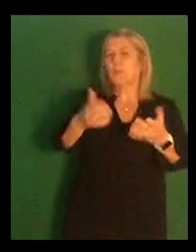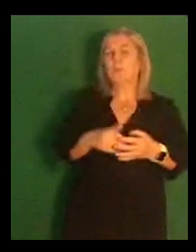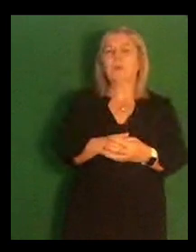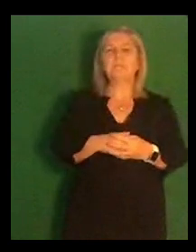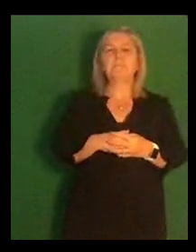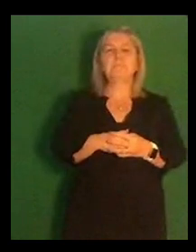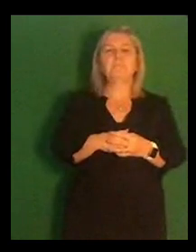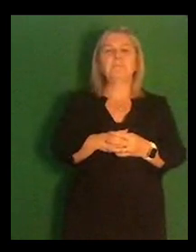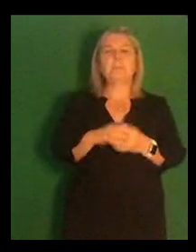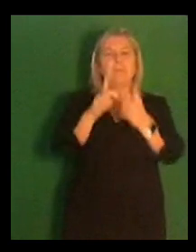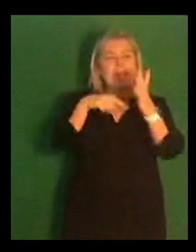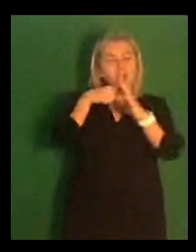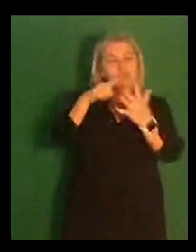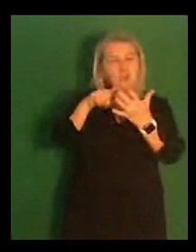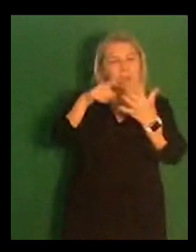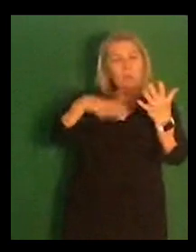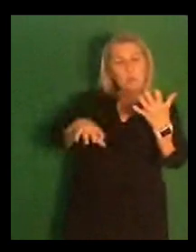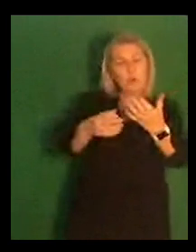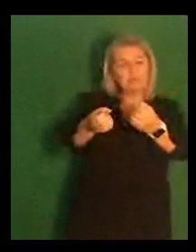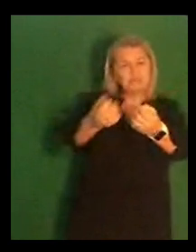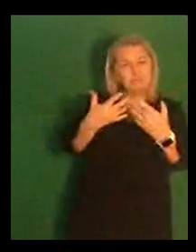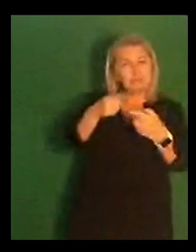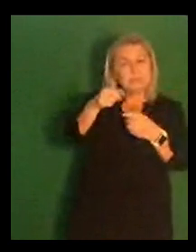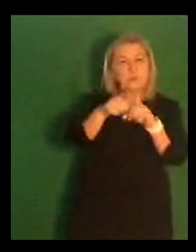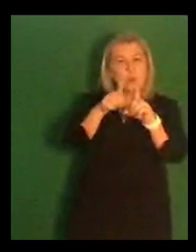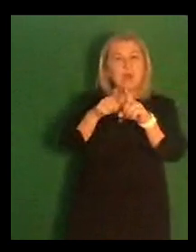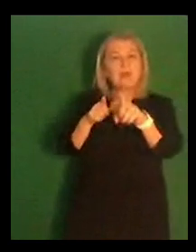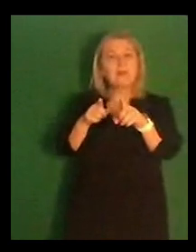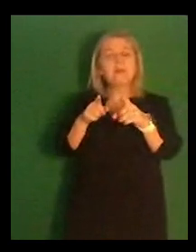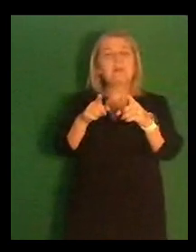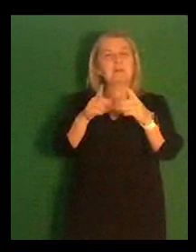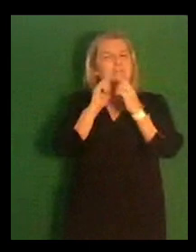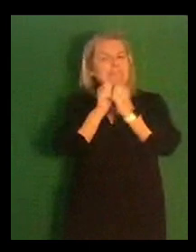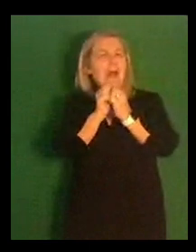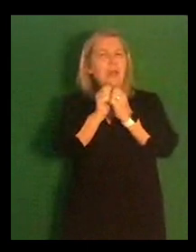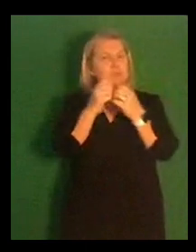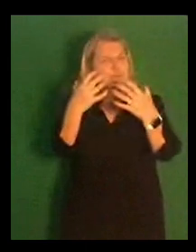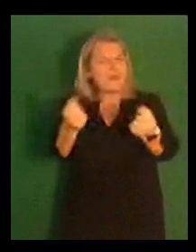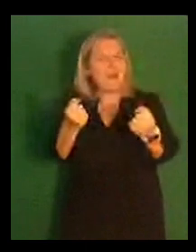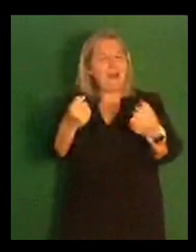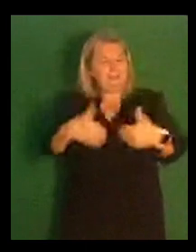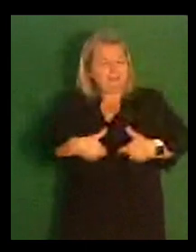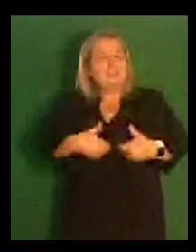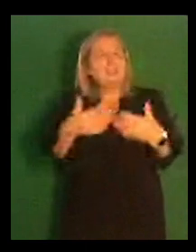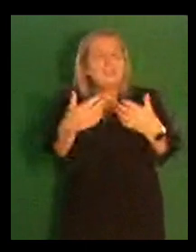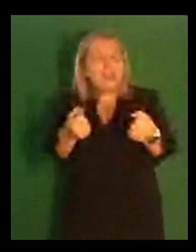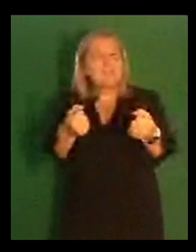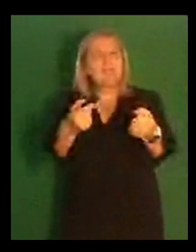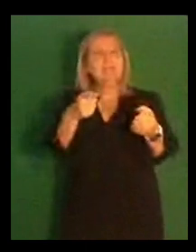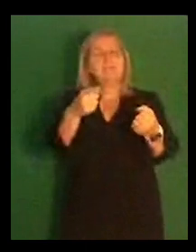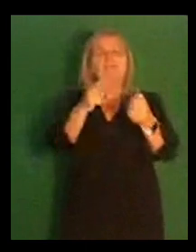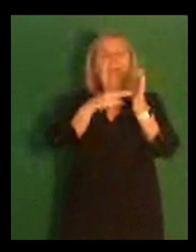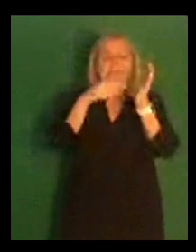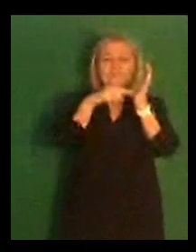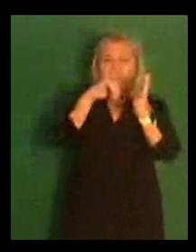Jackie, do you want to come in on that one, in particular about how we hold those values, especially when the National Theatre have kind of,